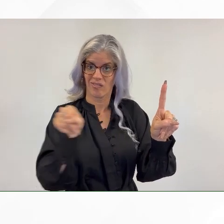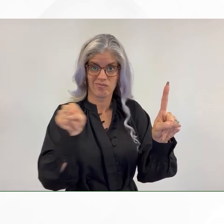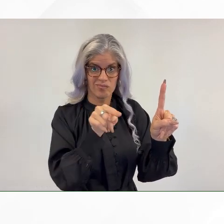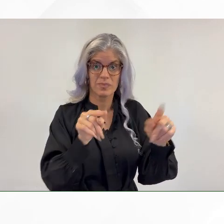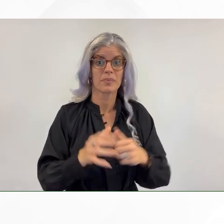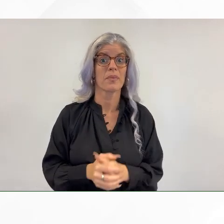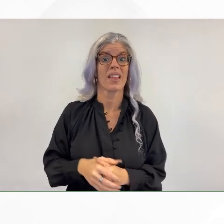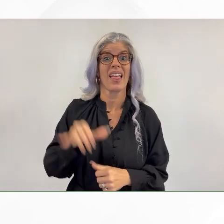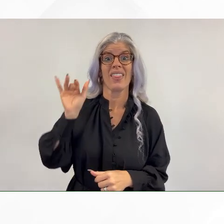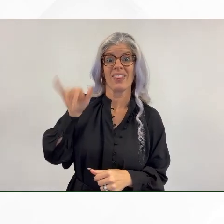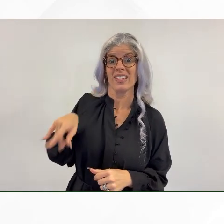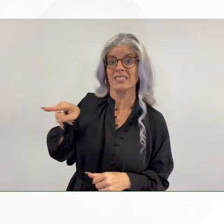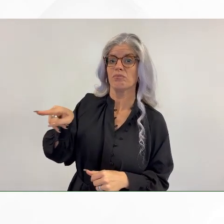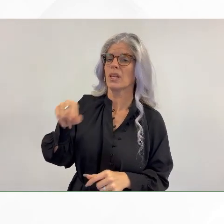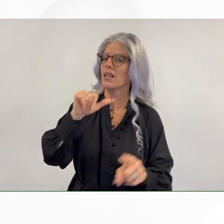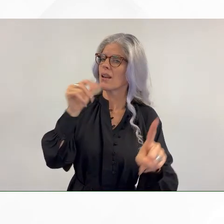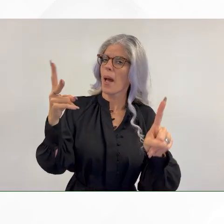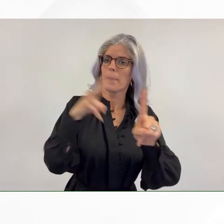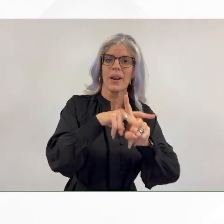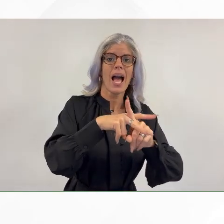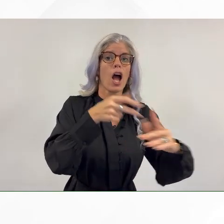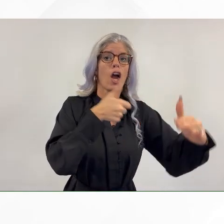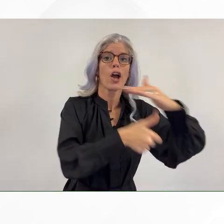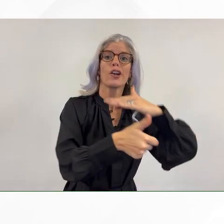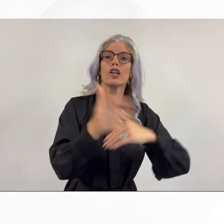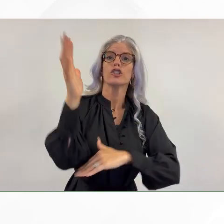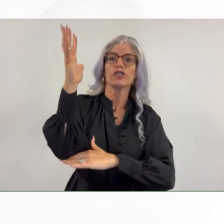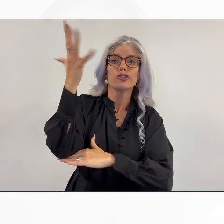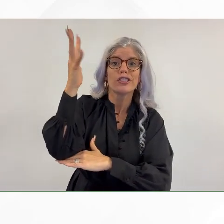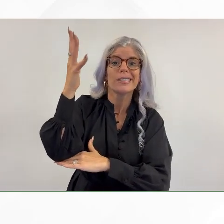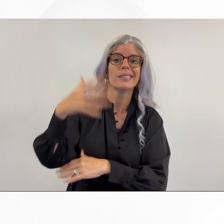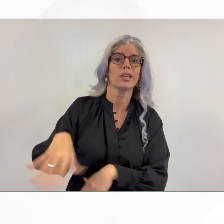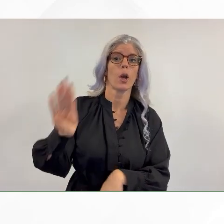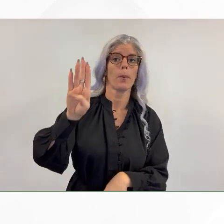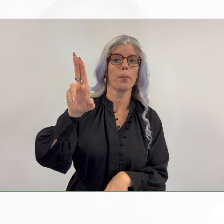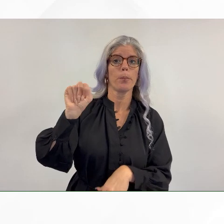providing eligible essential social services.